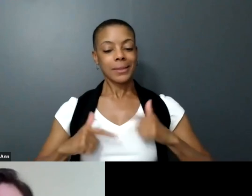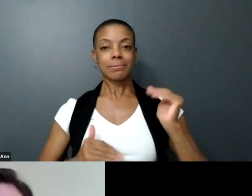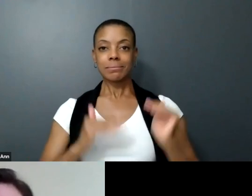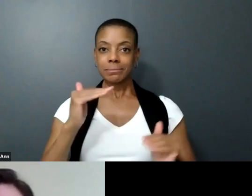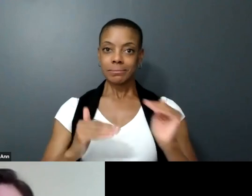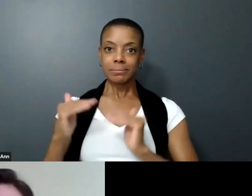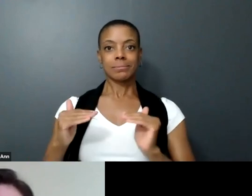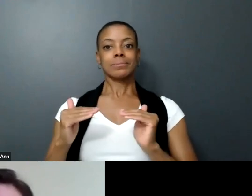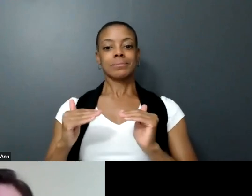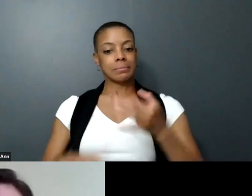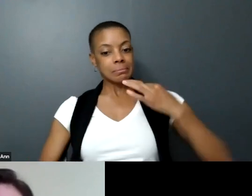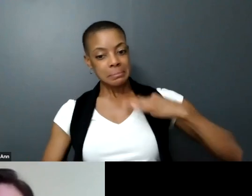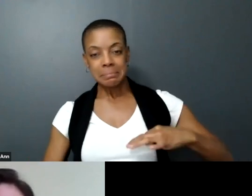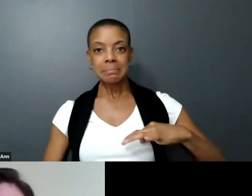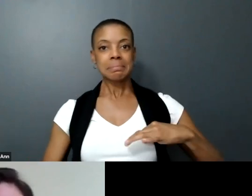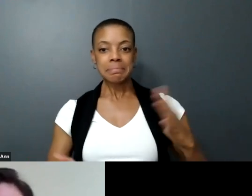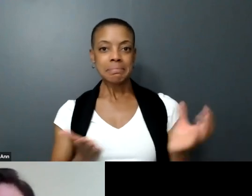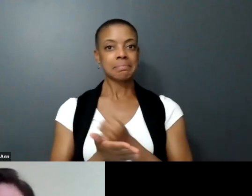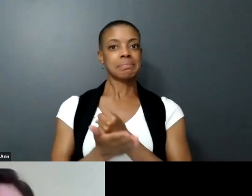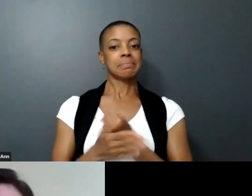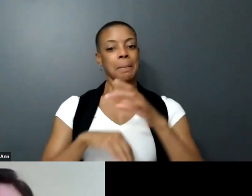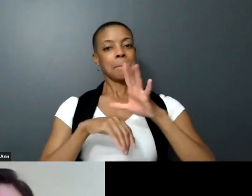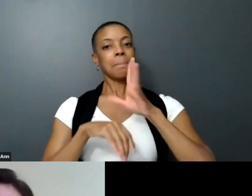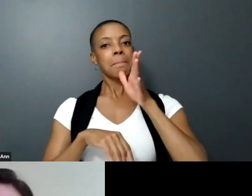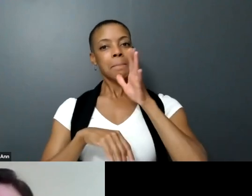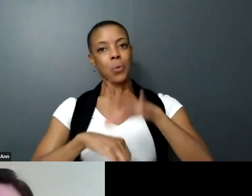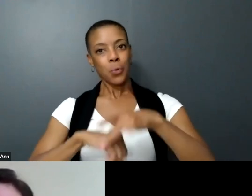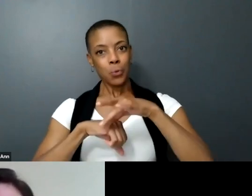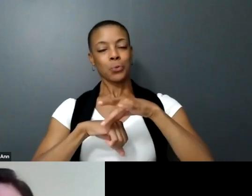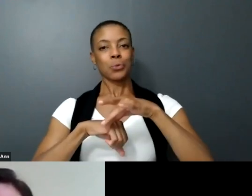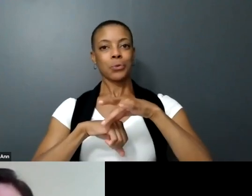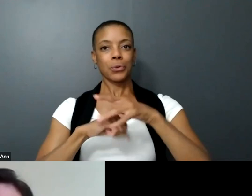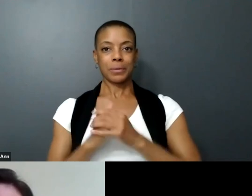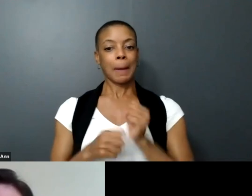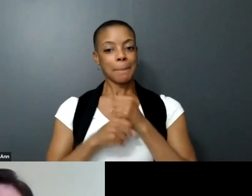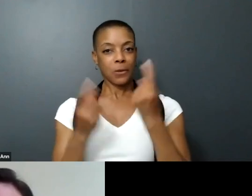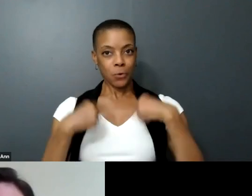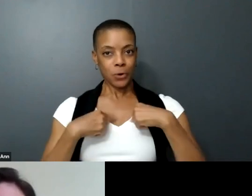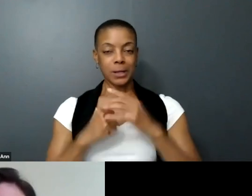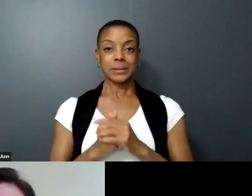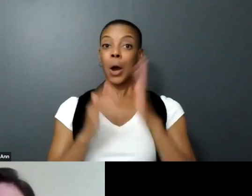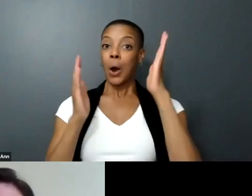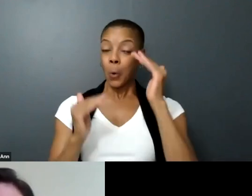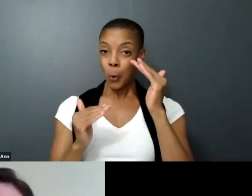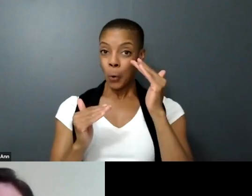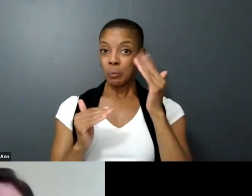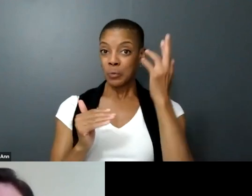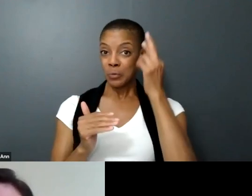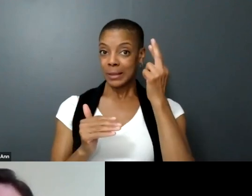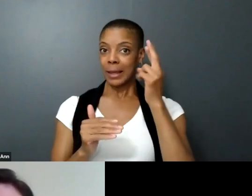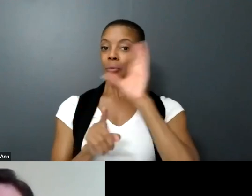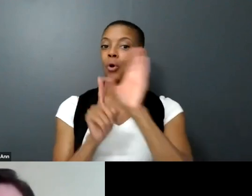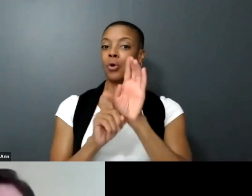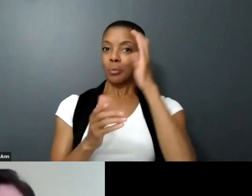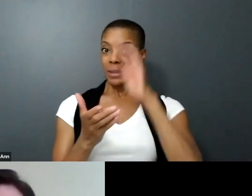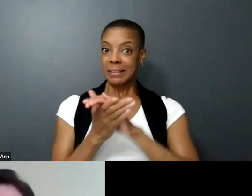Mother Earth has given us. I hope you find these cultural beliefs interesting enough to explore further. But I have shared them with you not just because